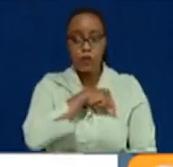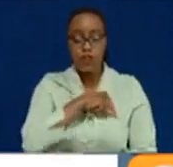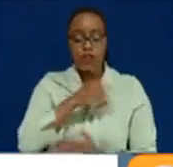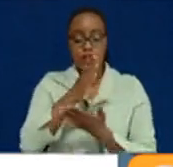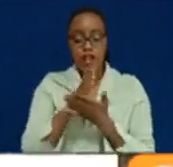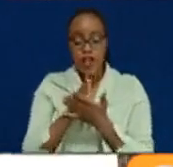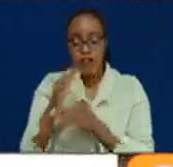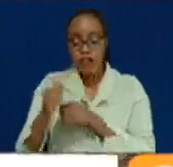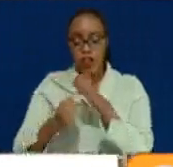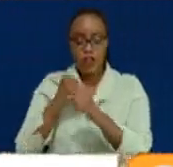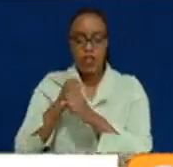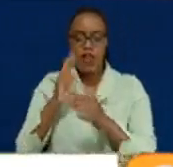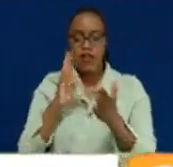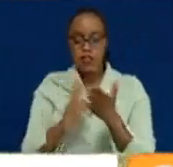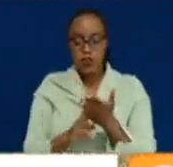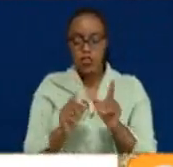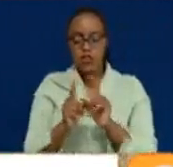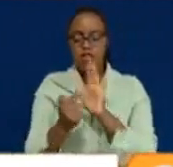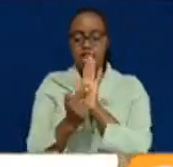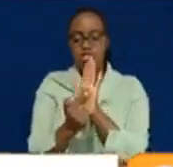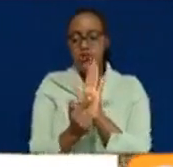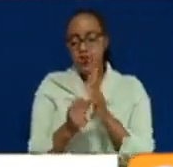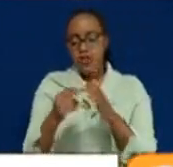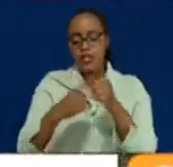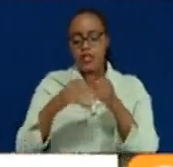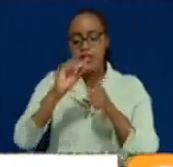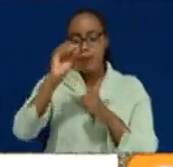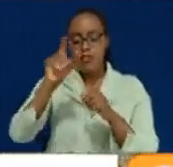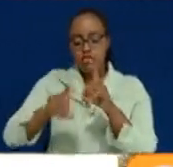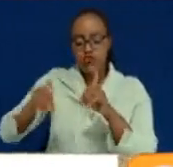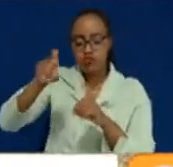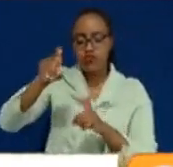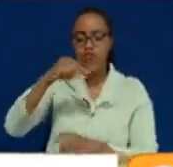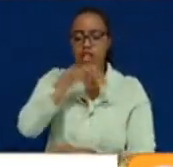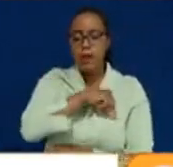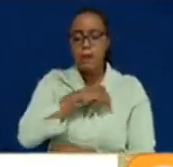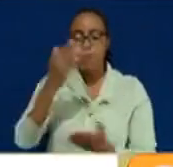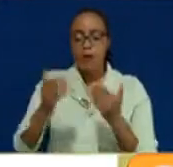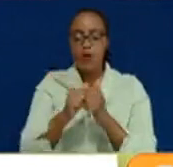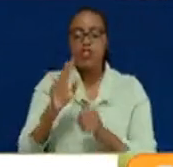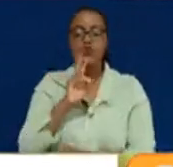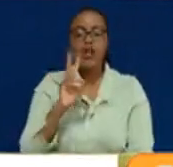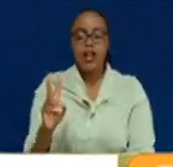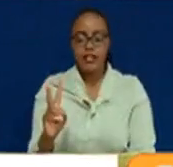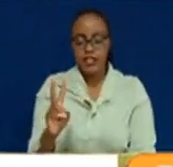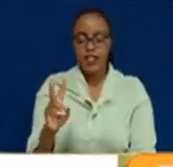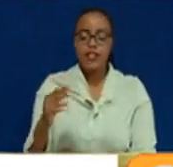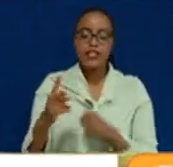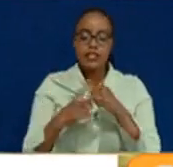half-year results. The result represents a 60% rise in profit when compared to